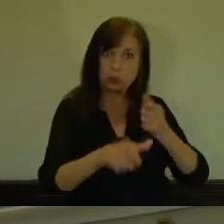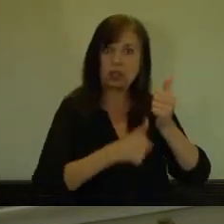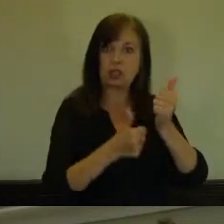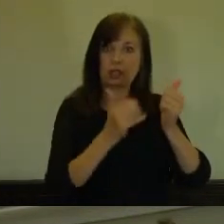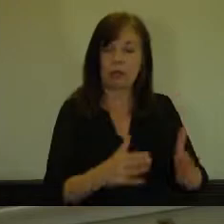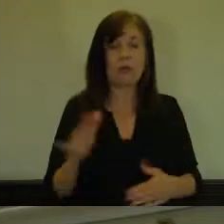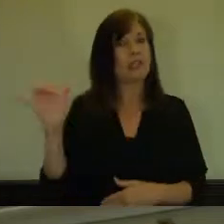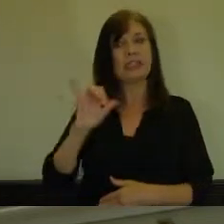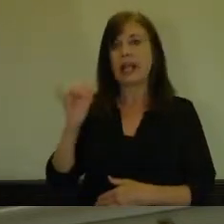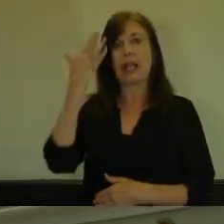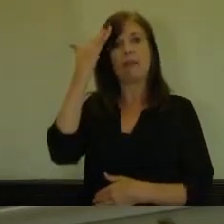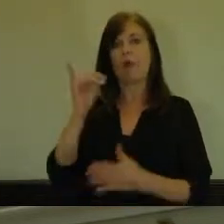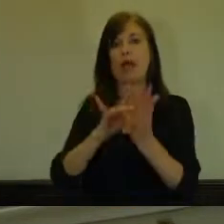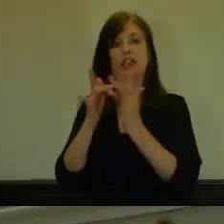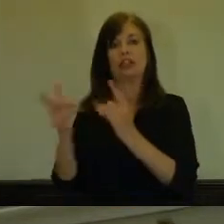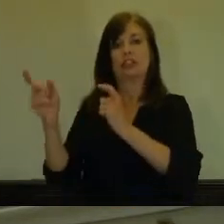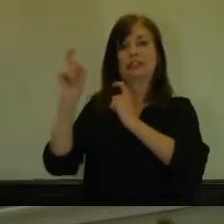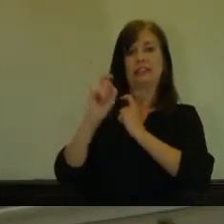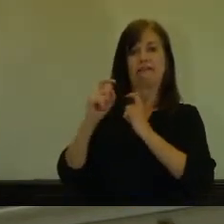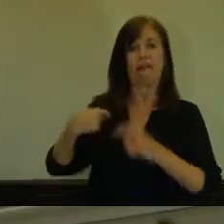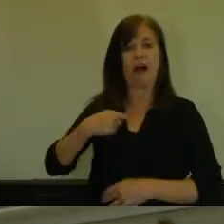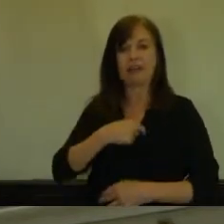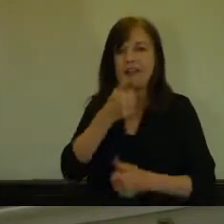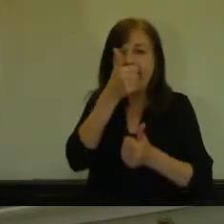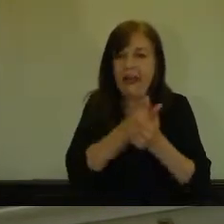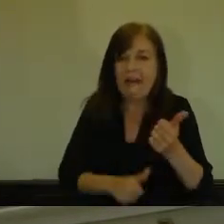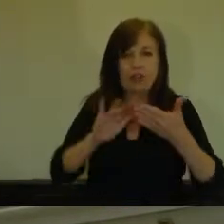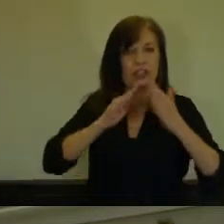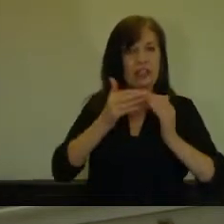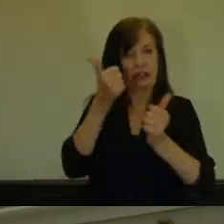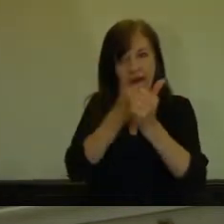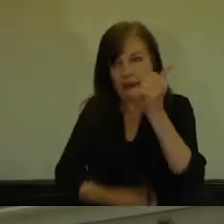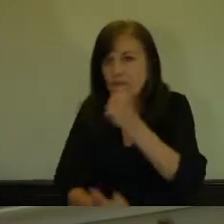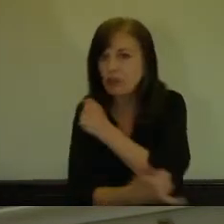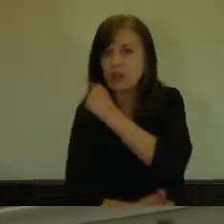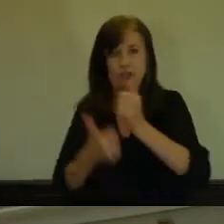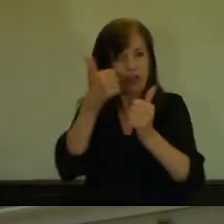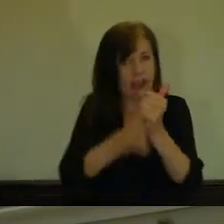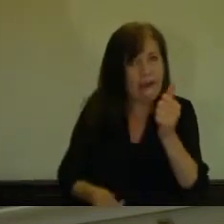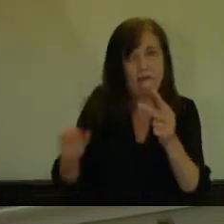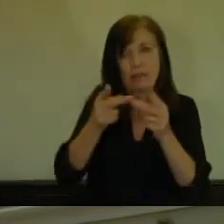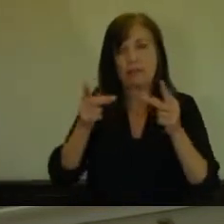today, in every city, in every country, in every place.